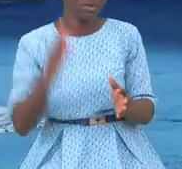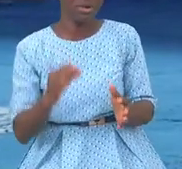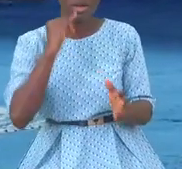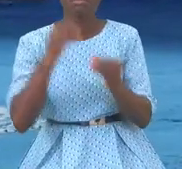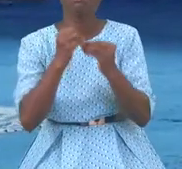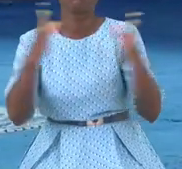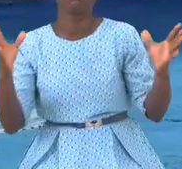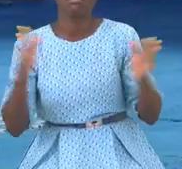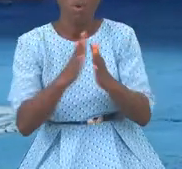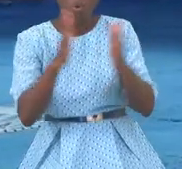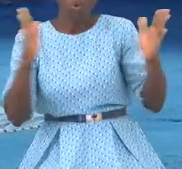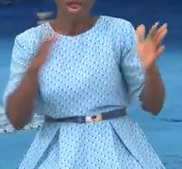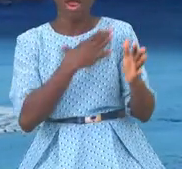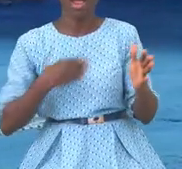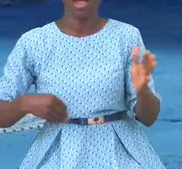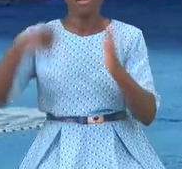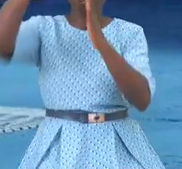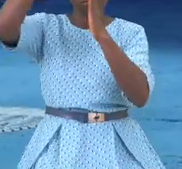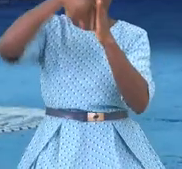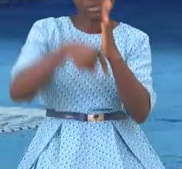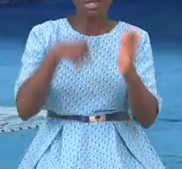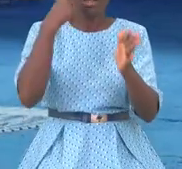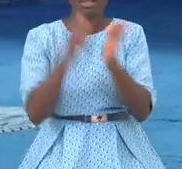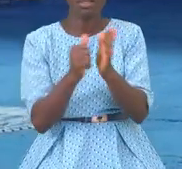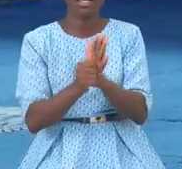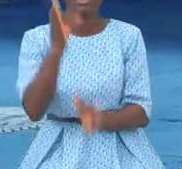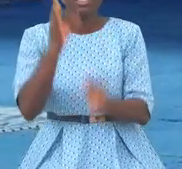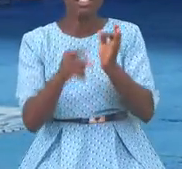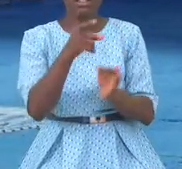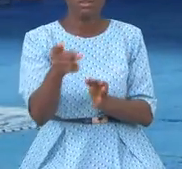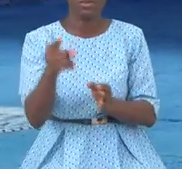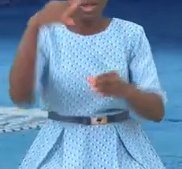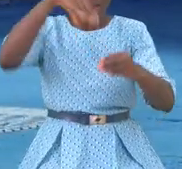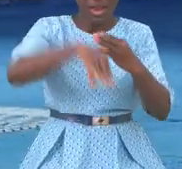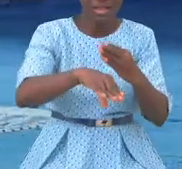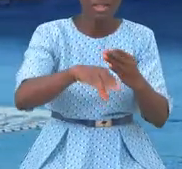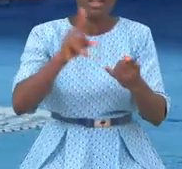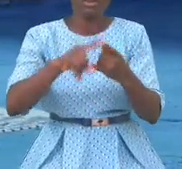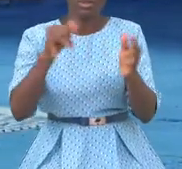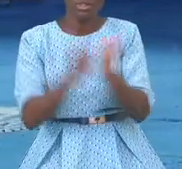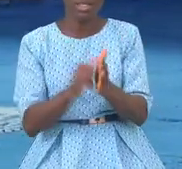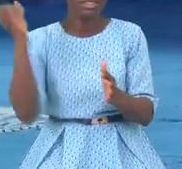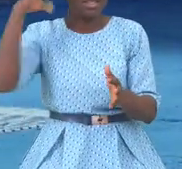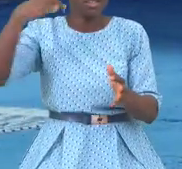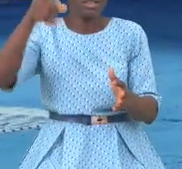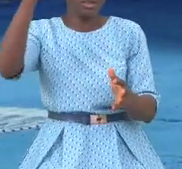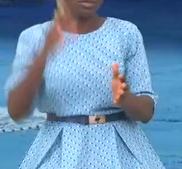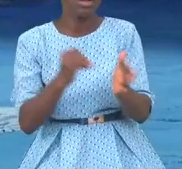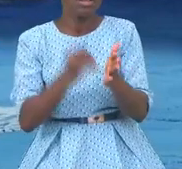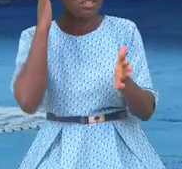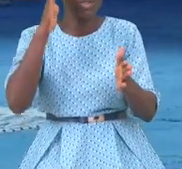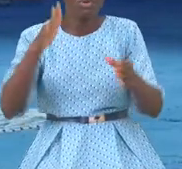you plunge into that grace of God, it will submerge you and cover you and cleanse